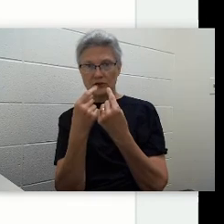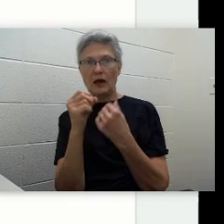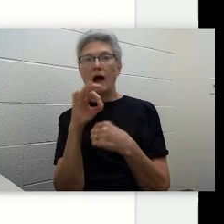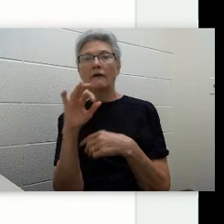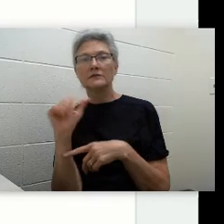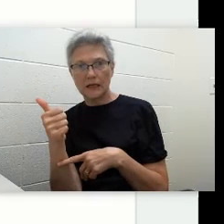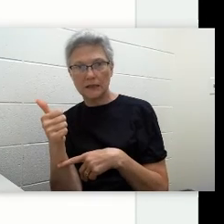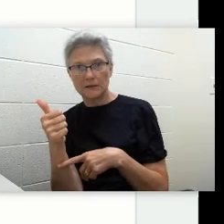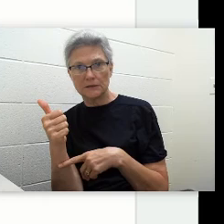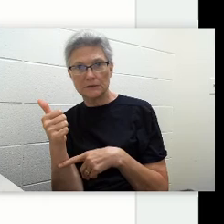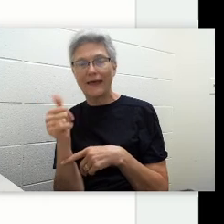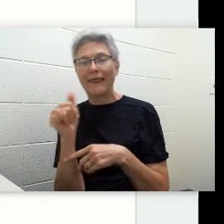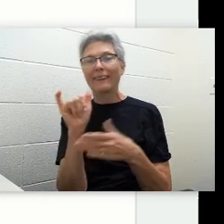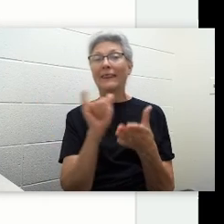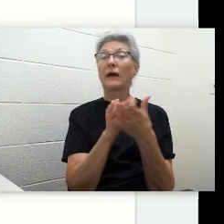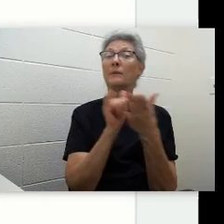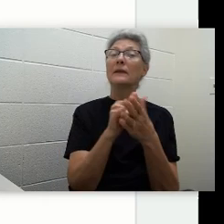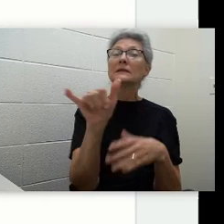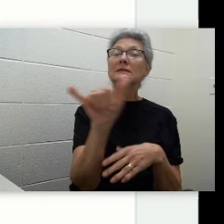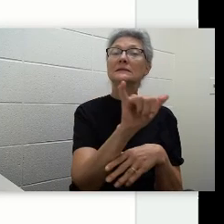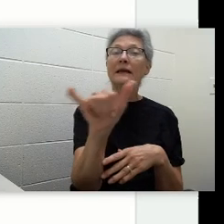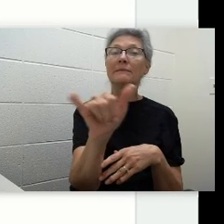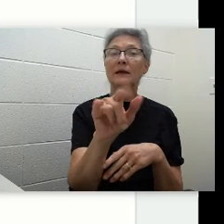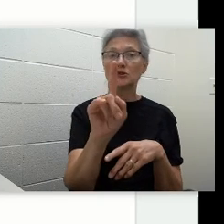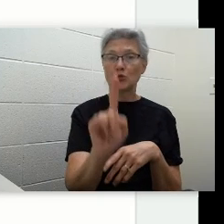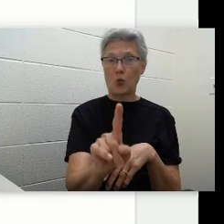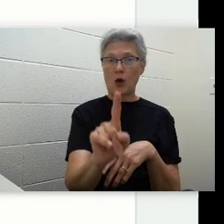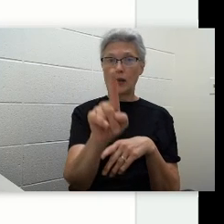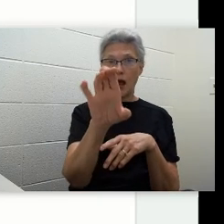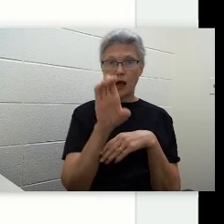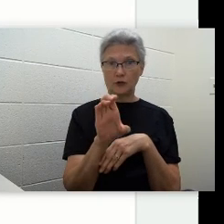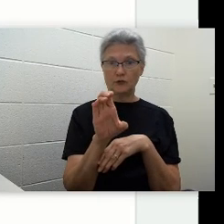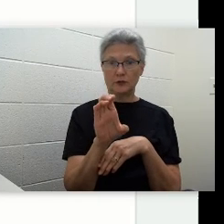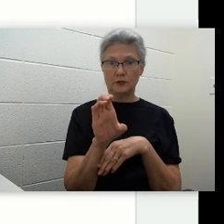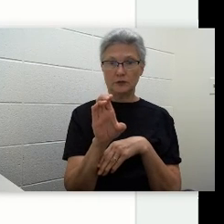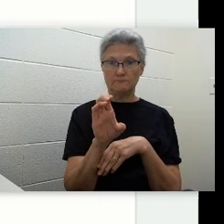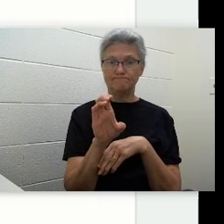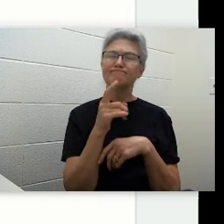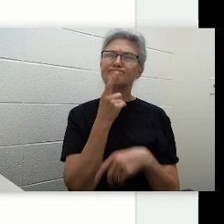10. So that would be the same as 100.